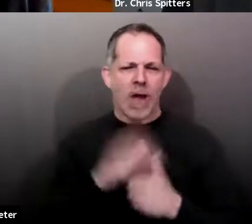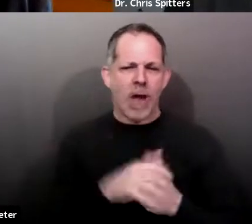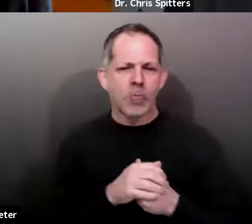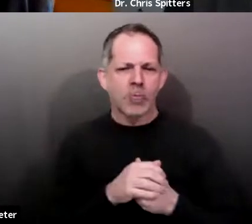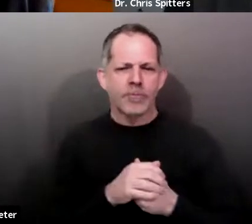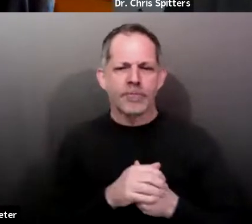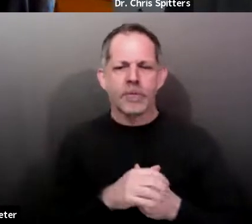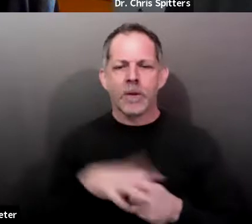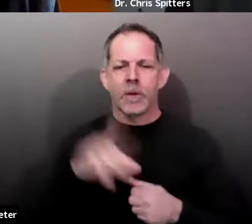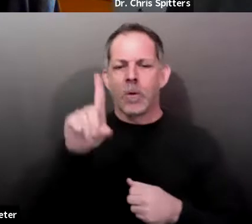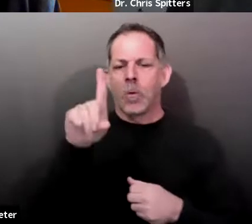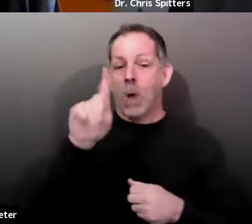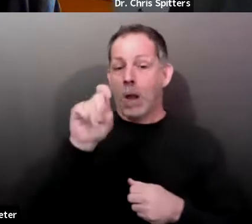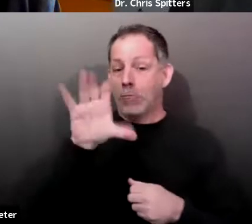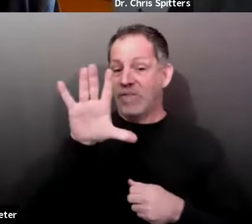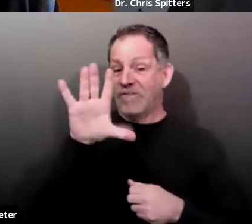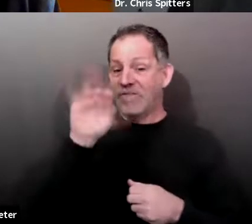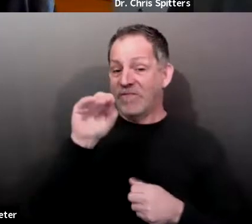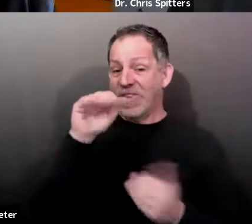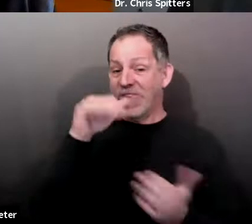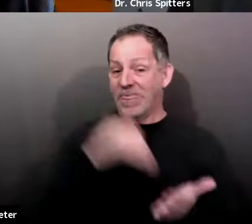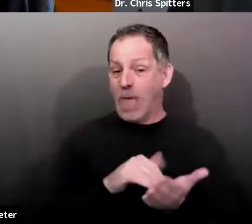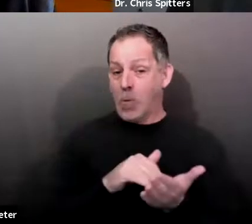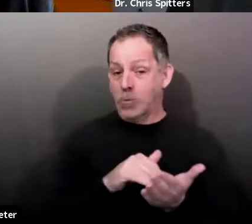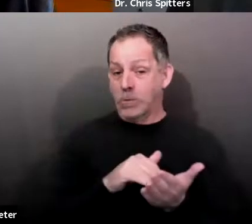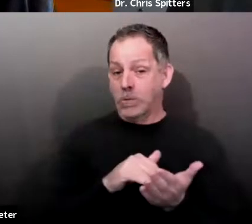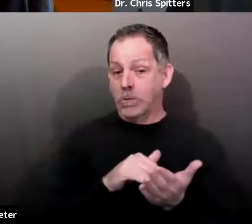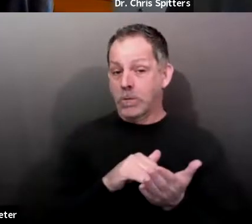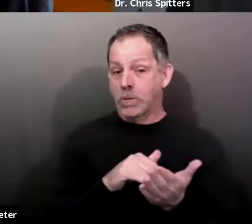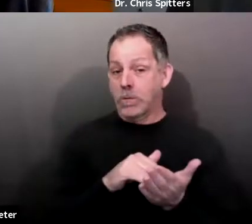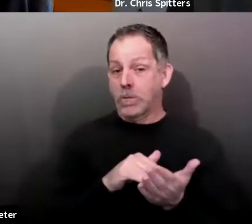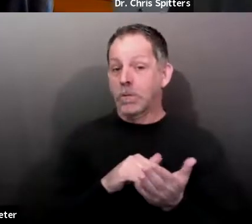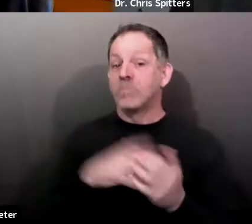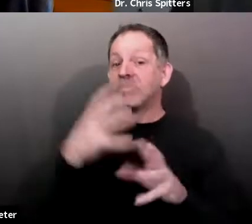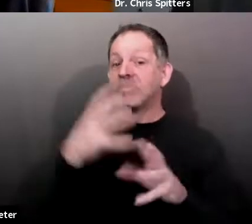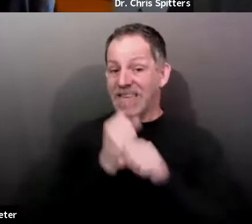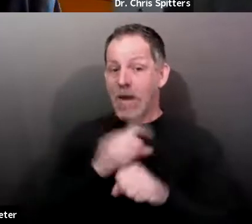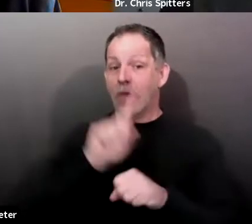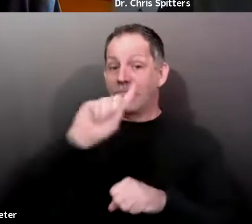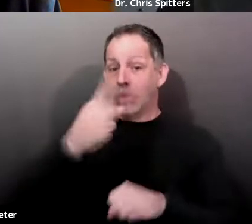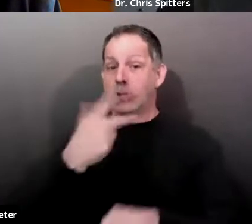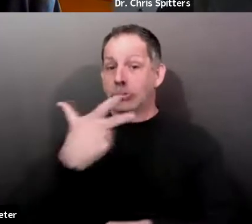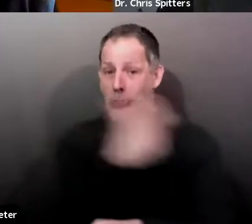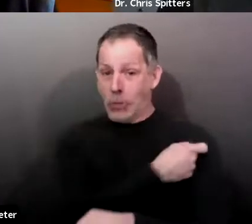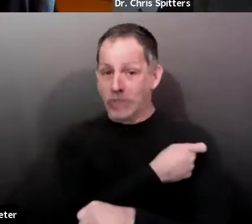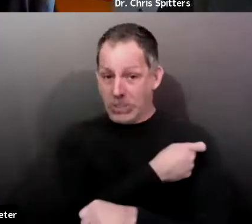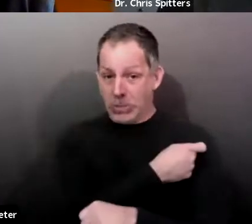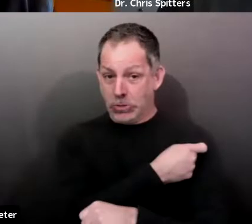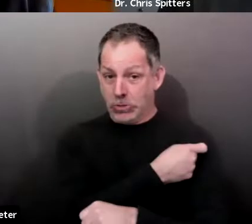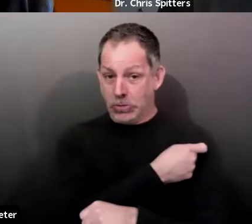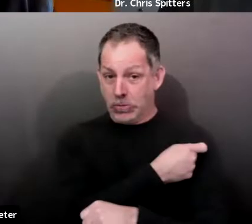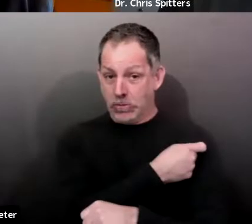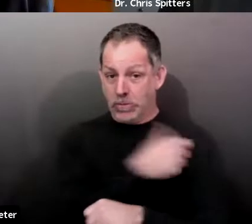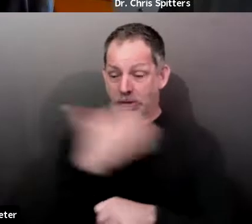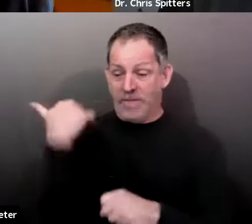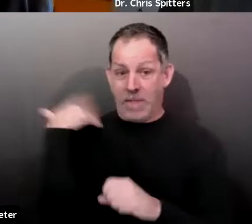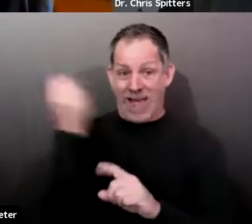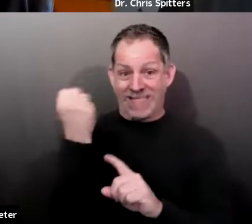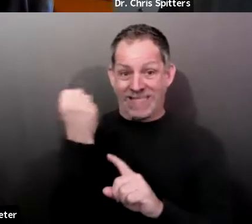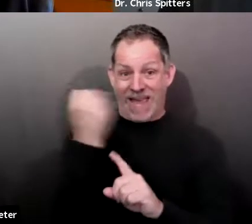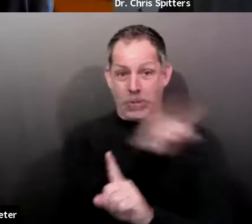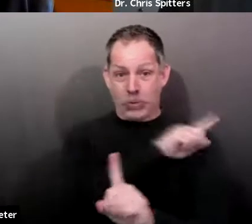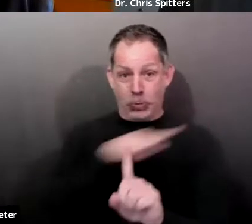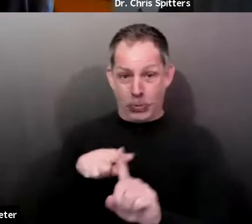County residents have received at least their first dose through last Saturday. So that leaves another 150,000